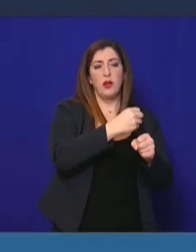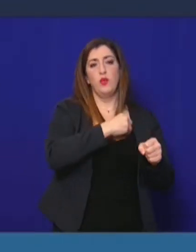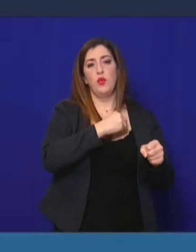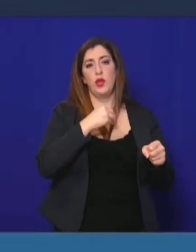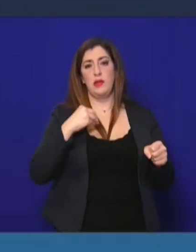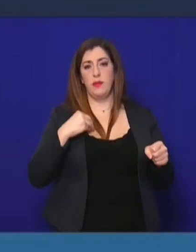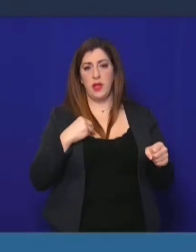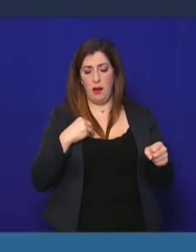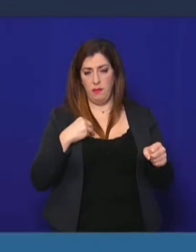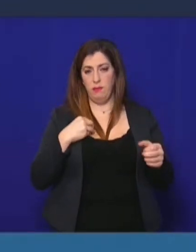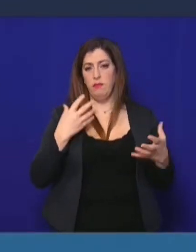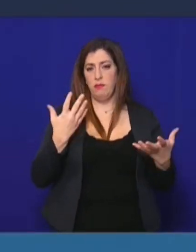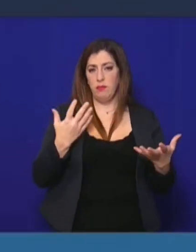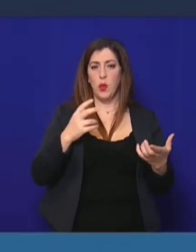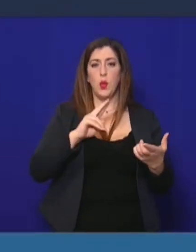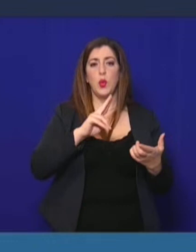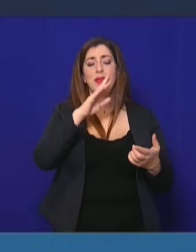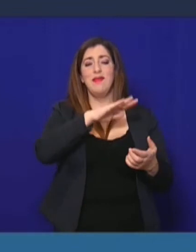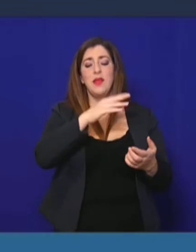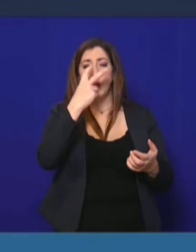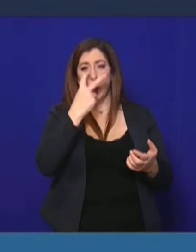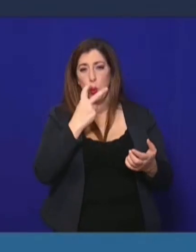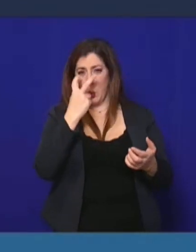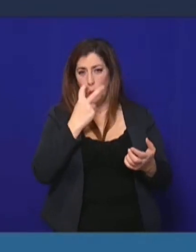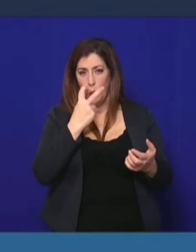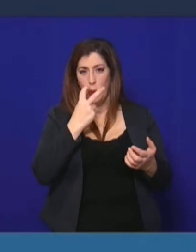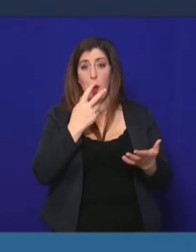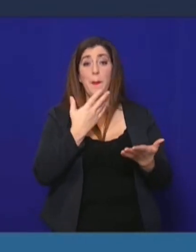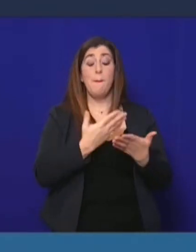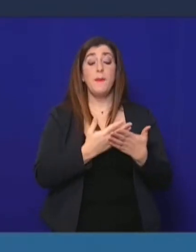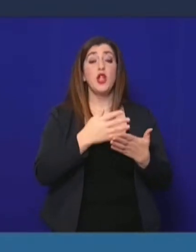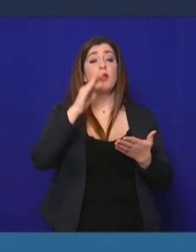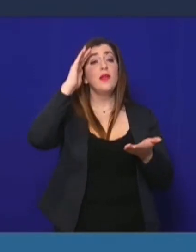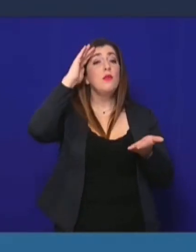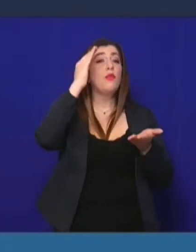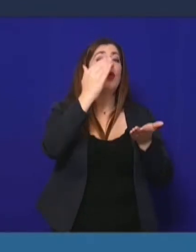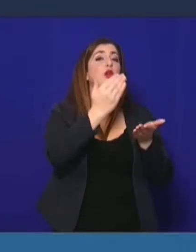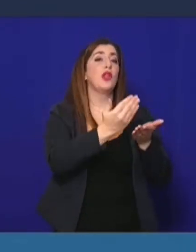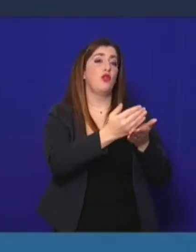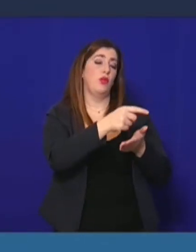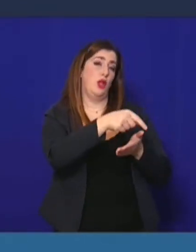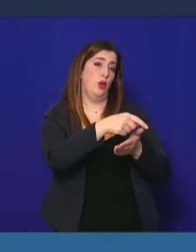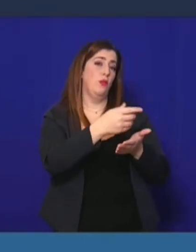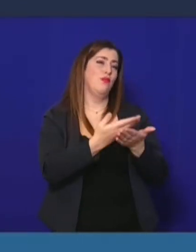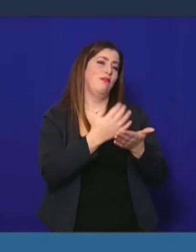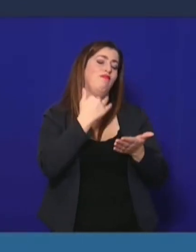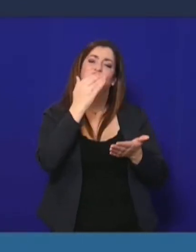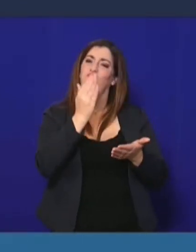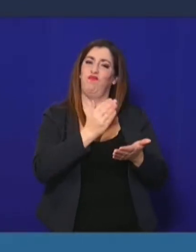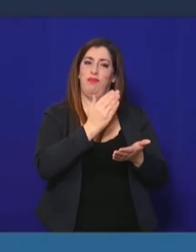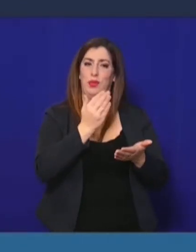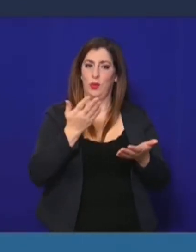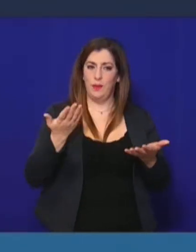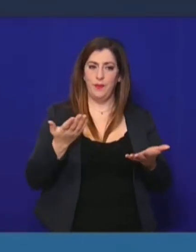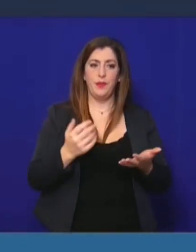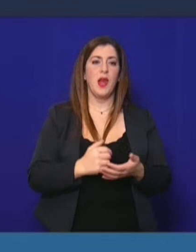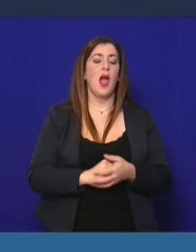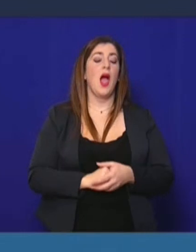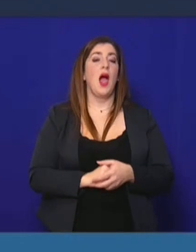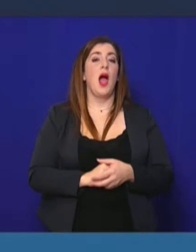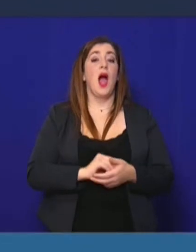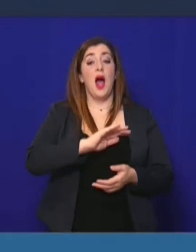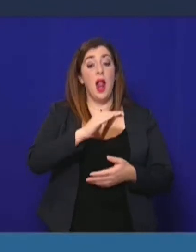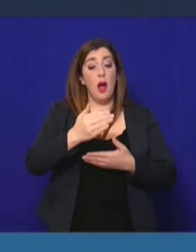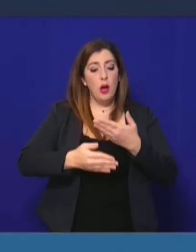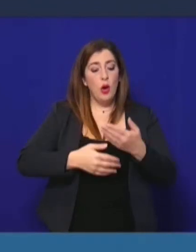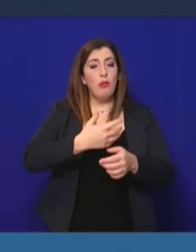u l-mortalità tal-persuni li għandna. U allura għalhekk aħna bħalissa għaddejjin nlaqmu dawk il-ħaddiema